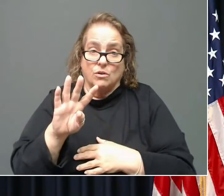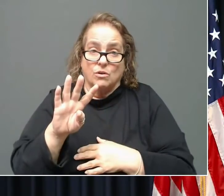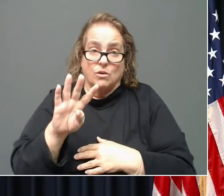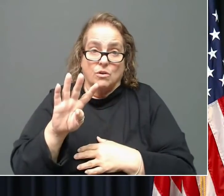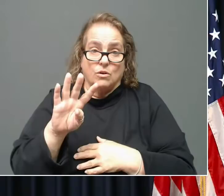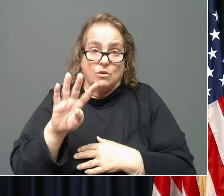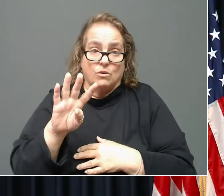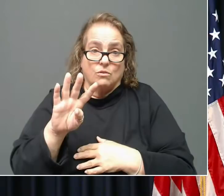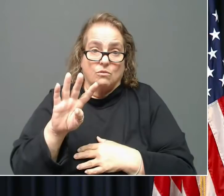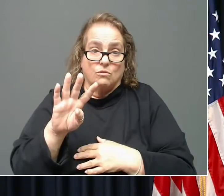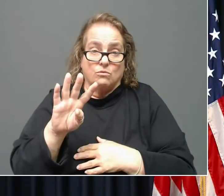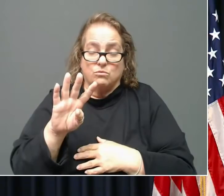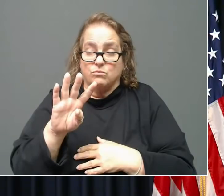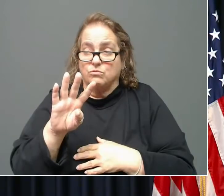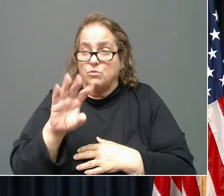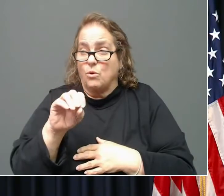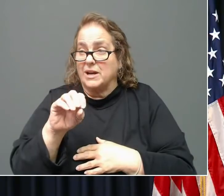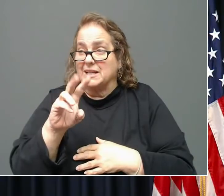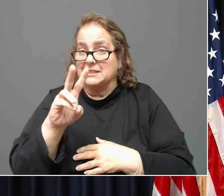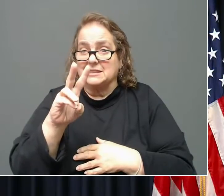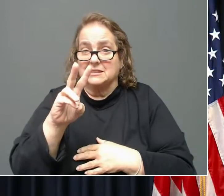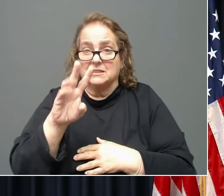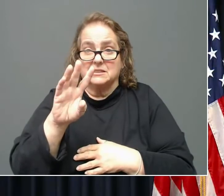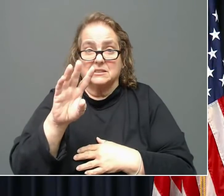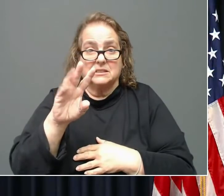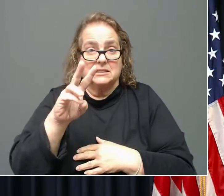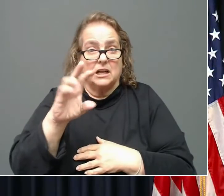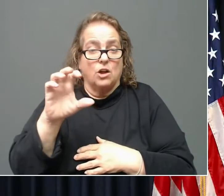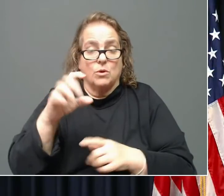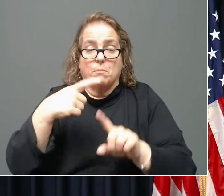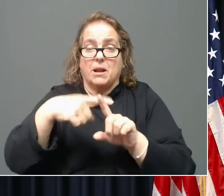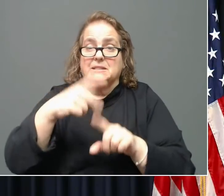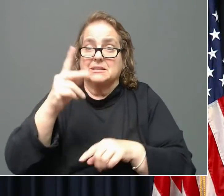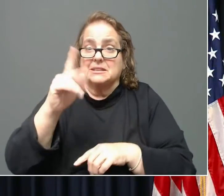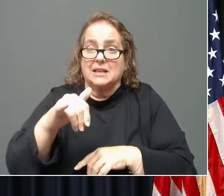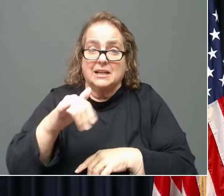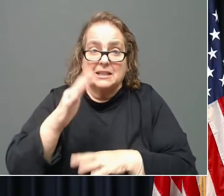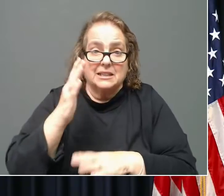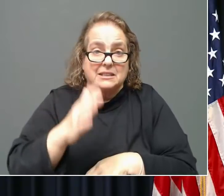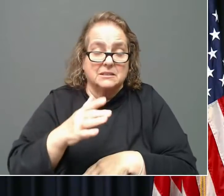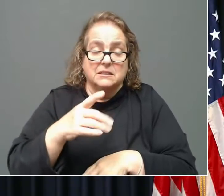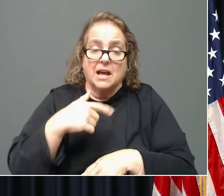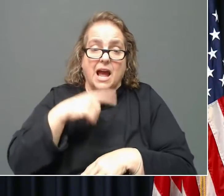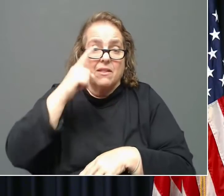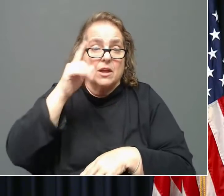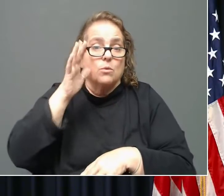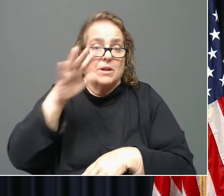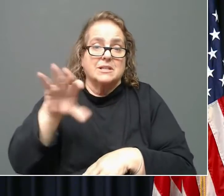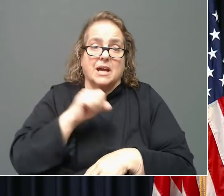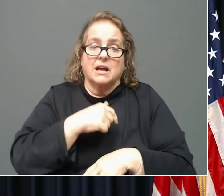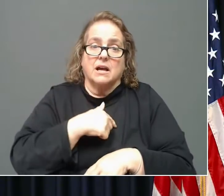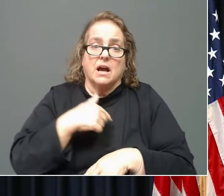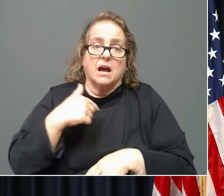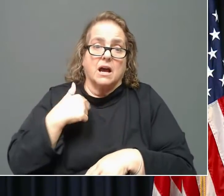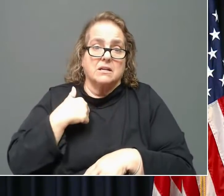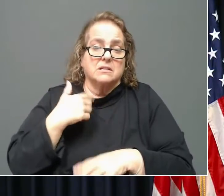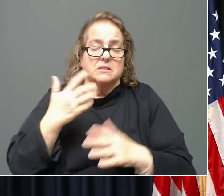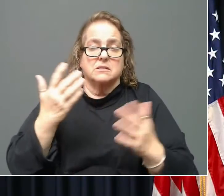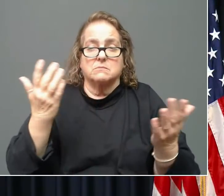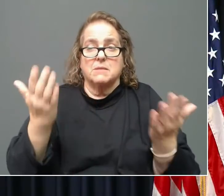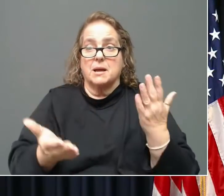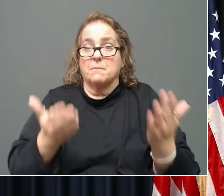600 plus Kentuckians. And I say at least because I think it's going to take us a decade to understand the full